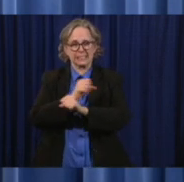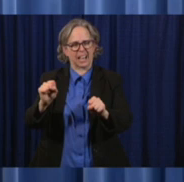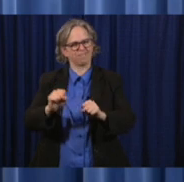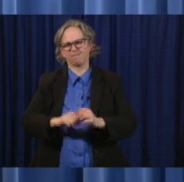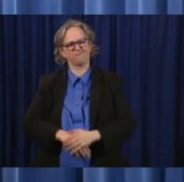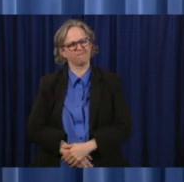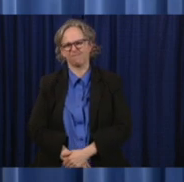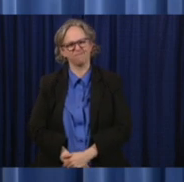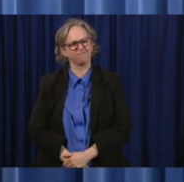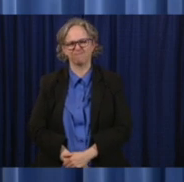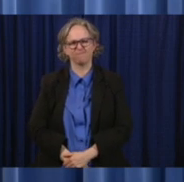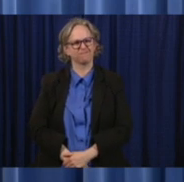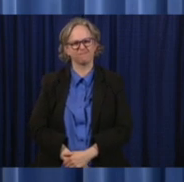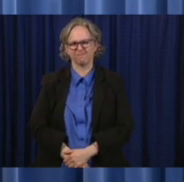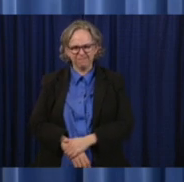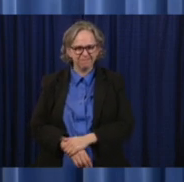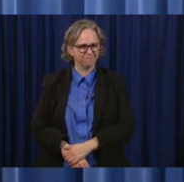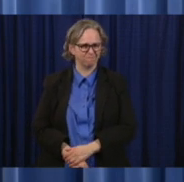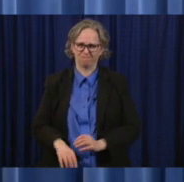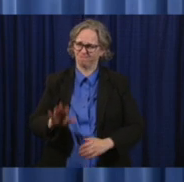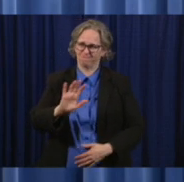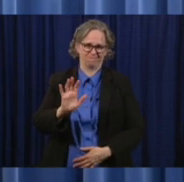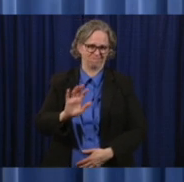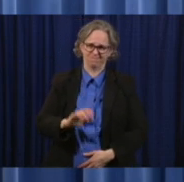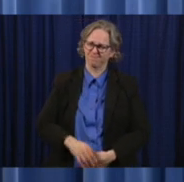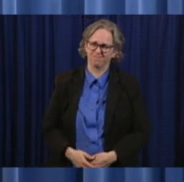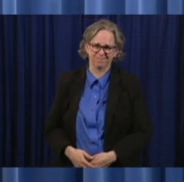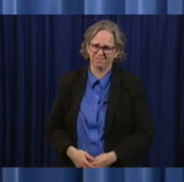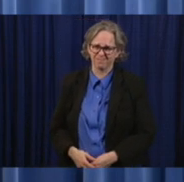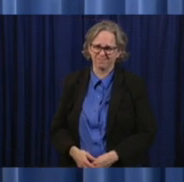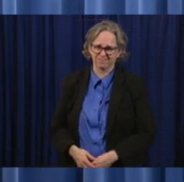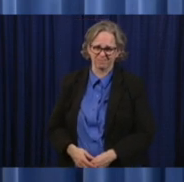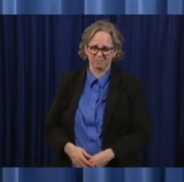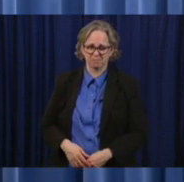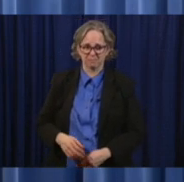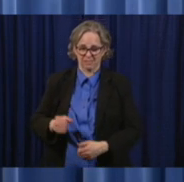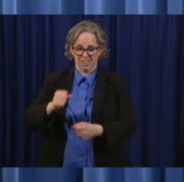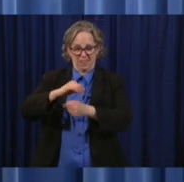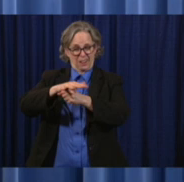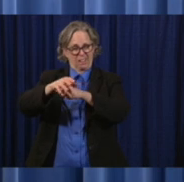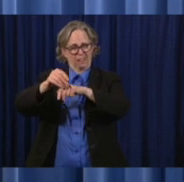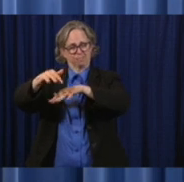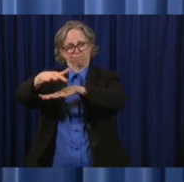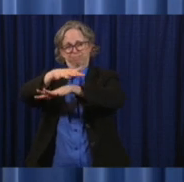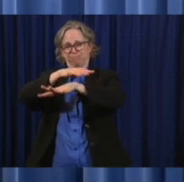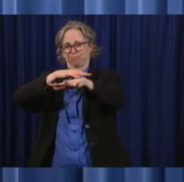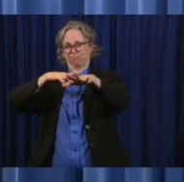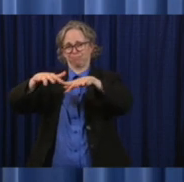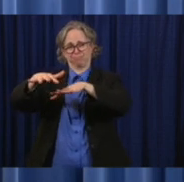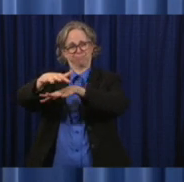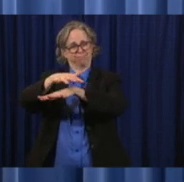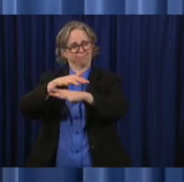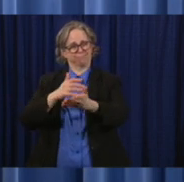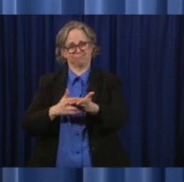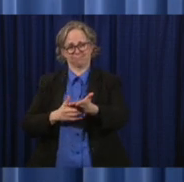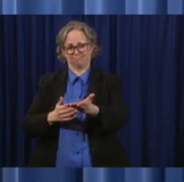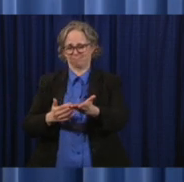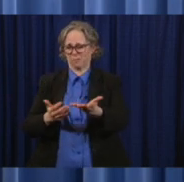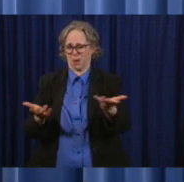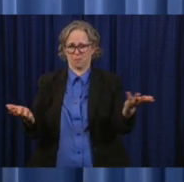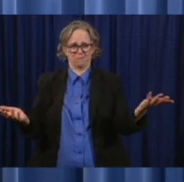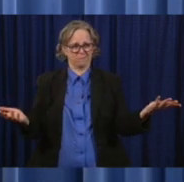that's going to absolutely guarantee a protection. What we can do as we go through this